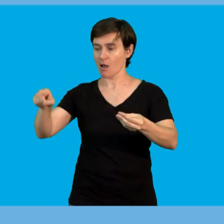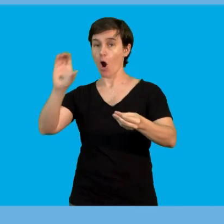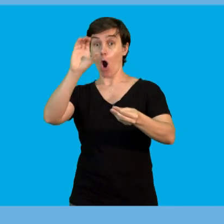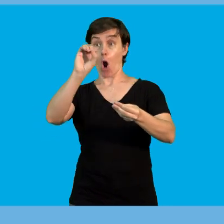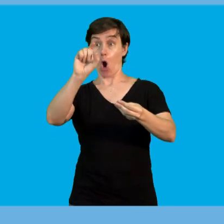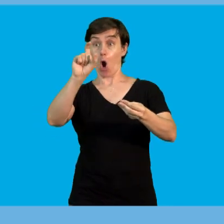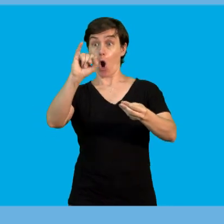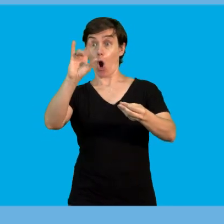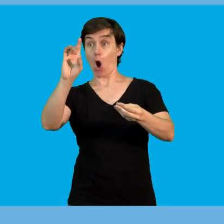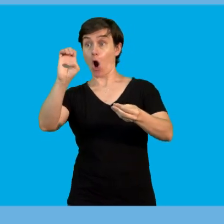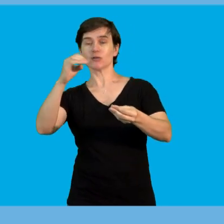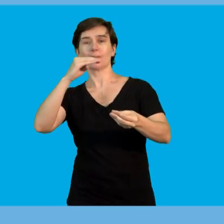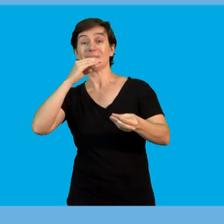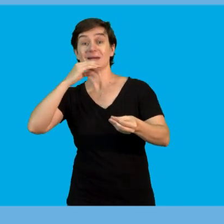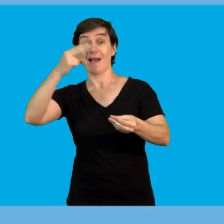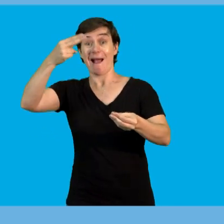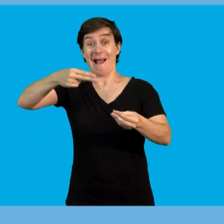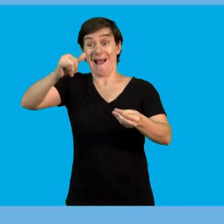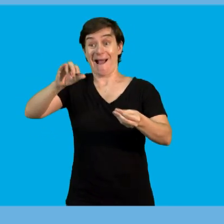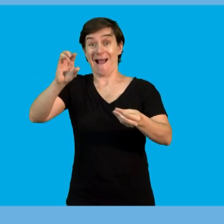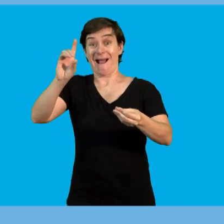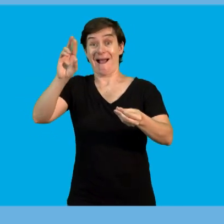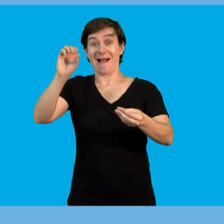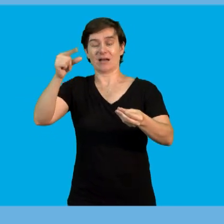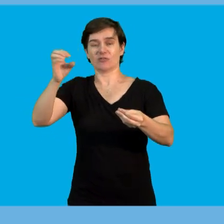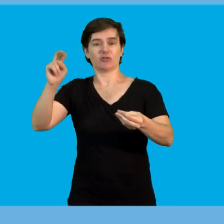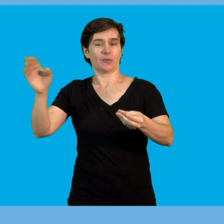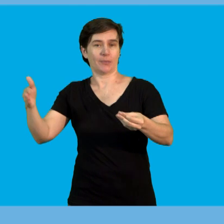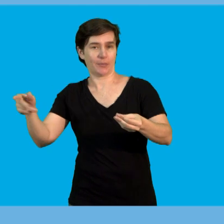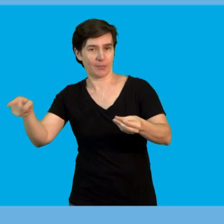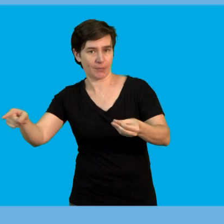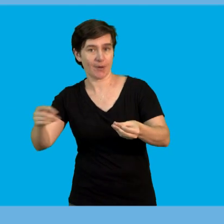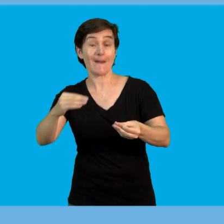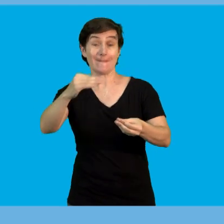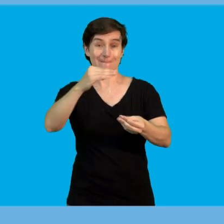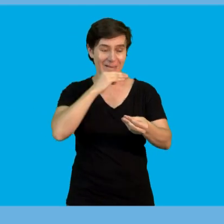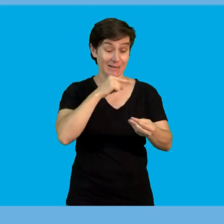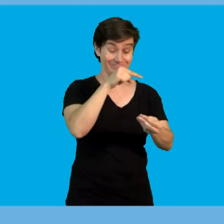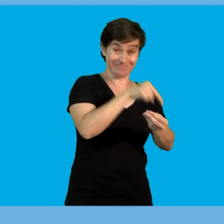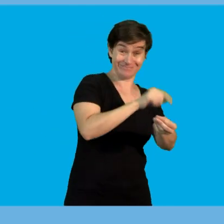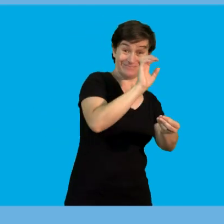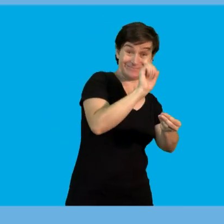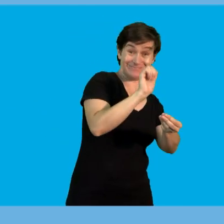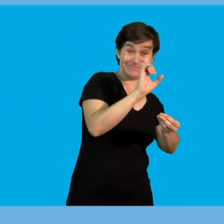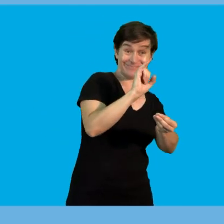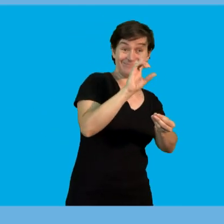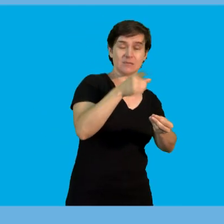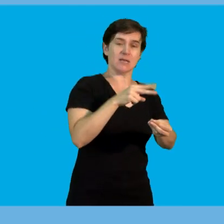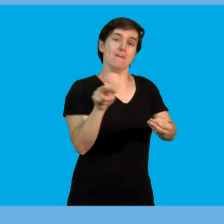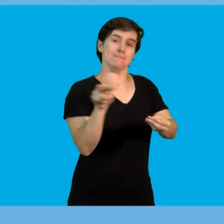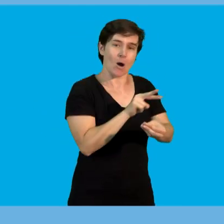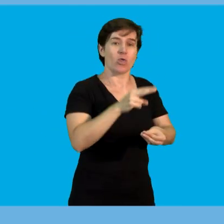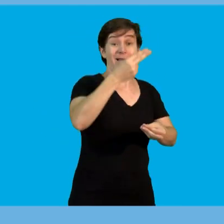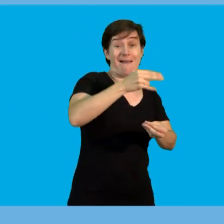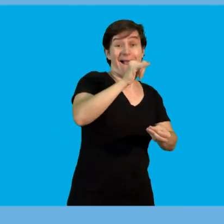the OH. Why? Because this is a metal hydroxide. So then that means the acid needs to donate the two